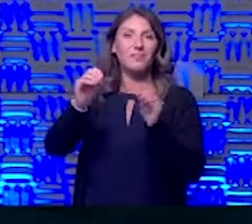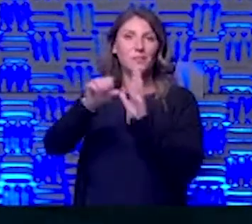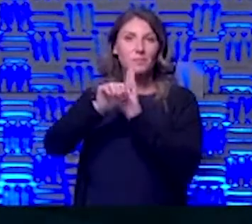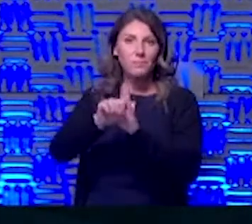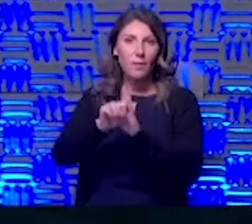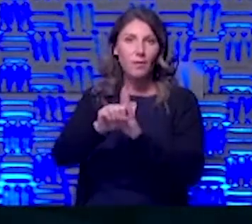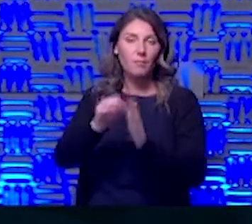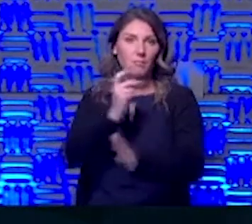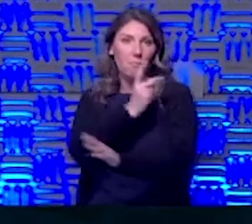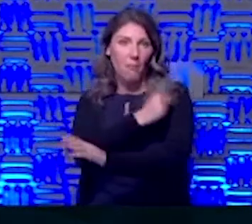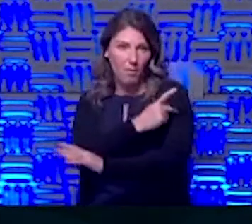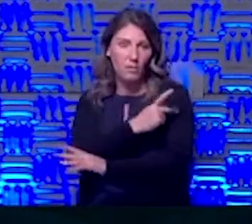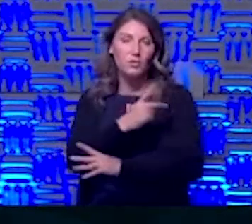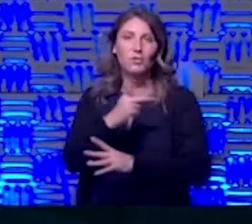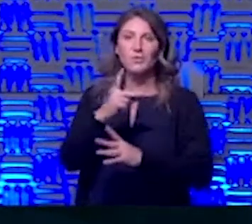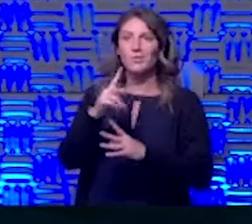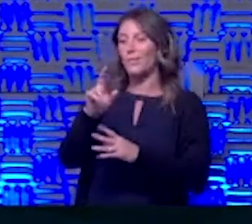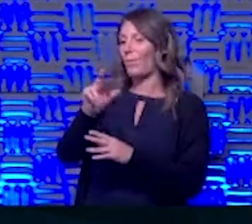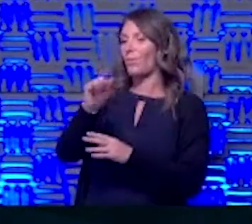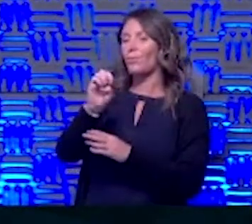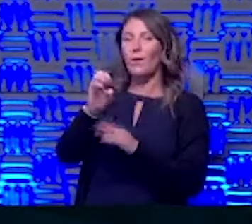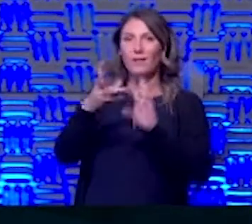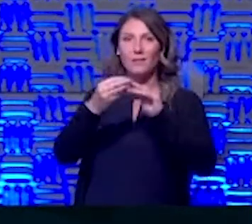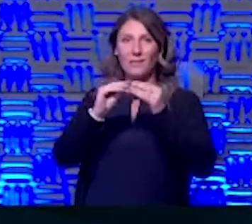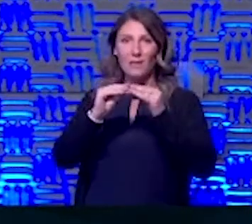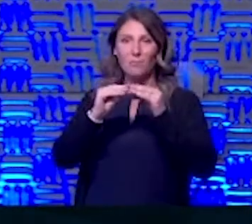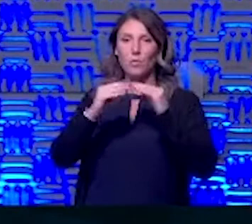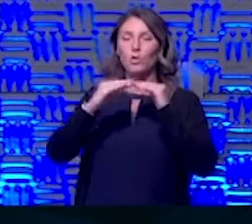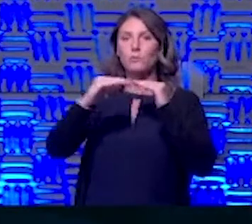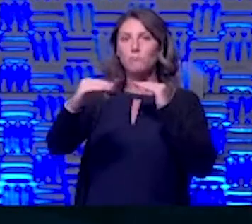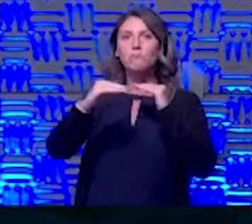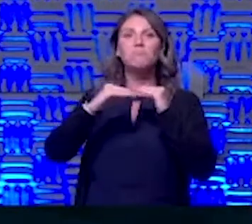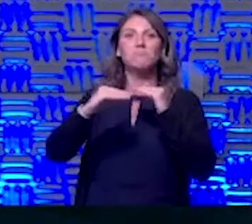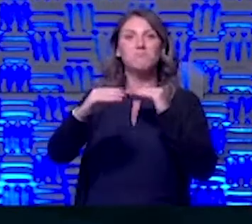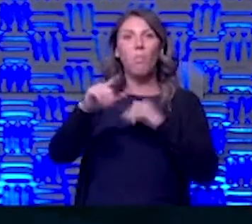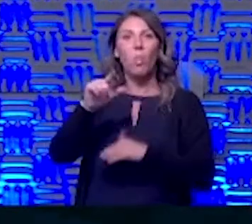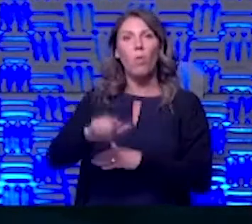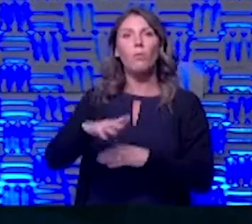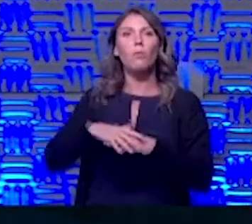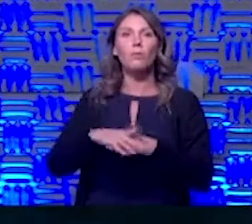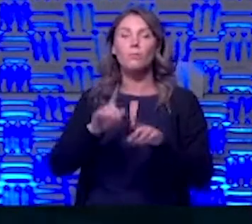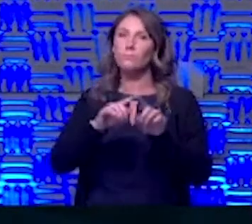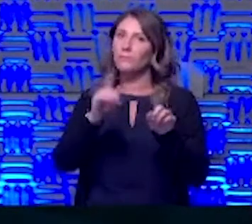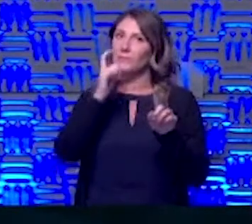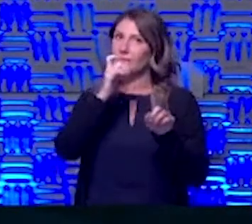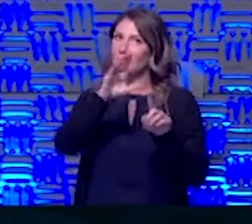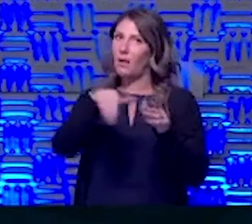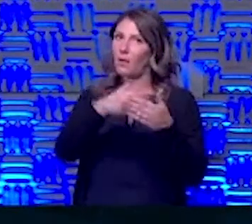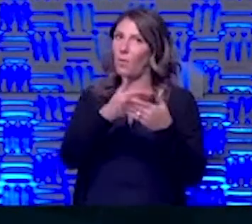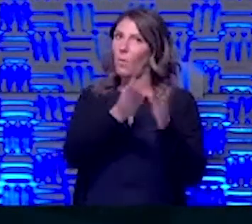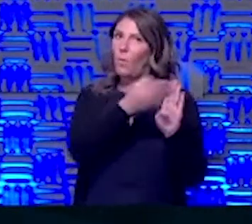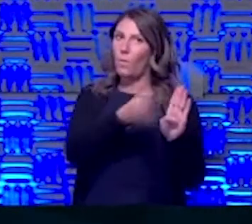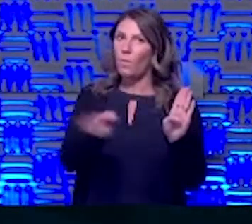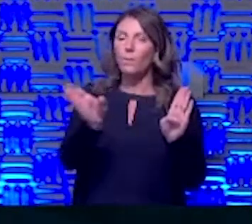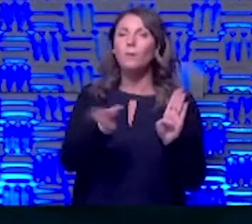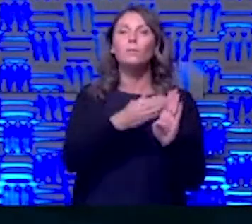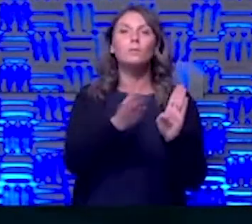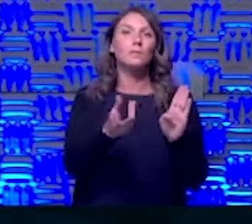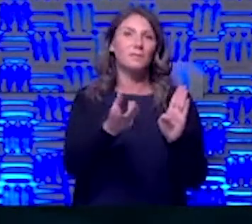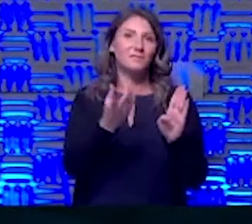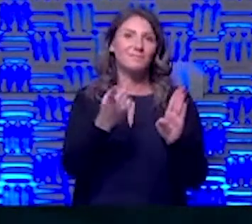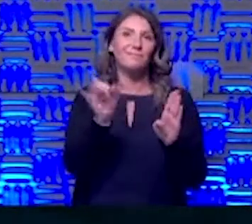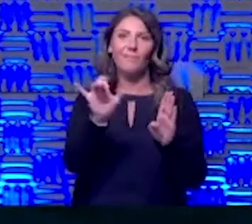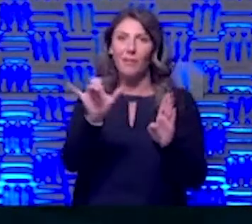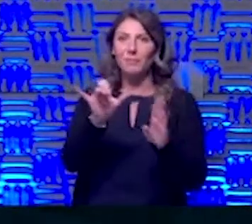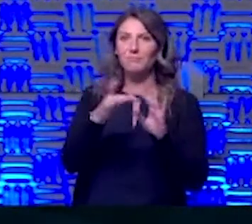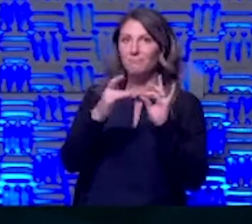patients, the rate is remained fairly low. But I don't think that's the case across the board as outlined by